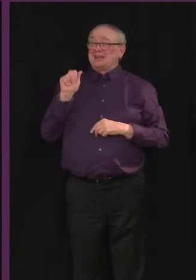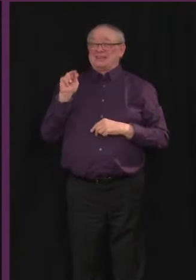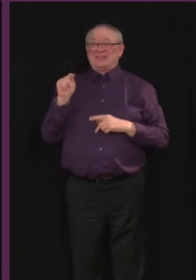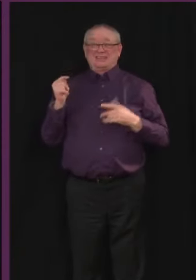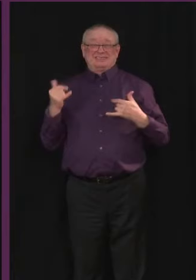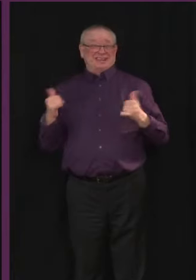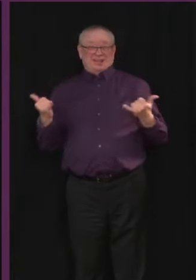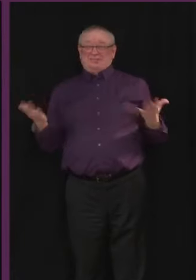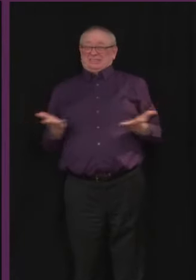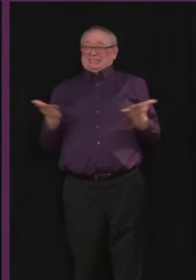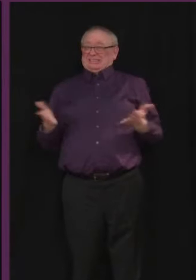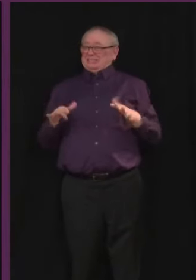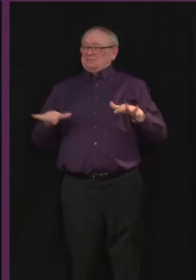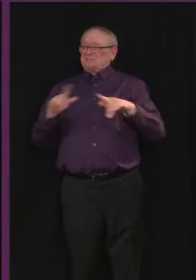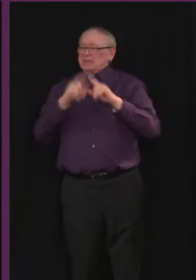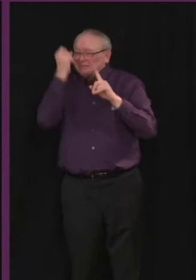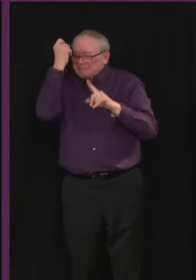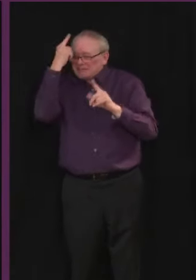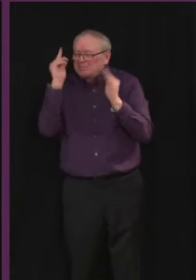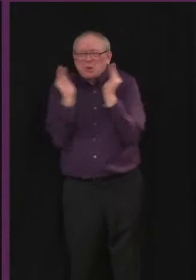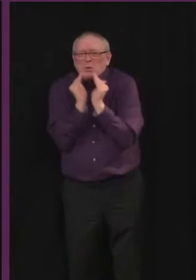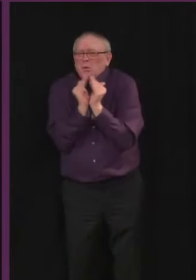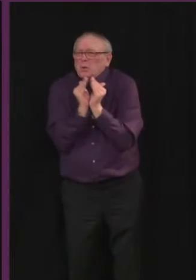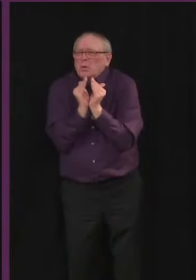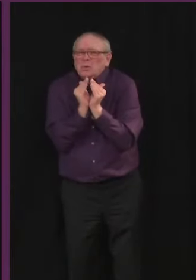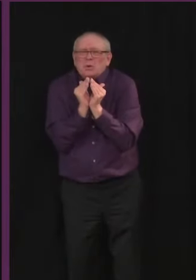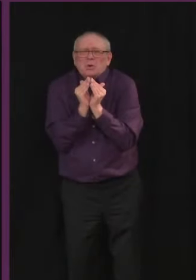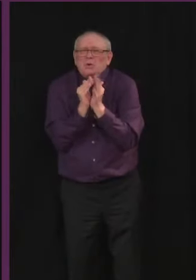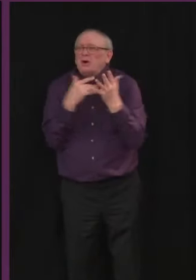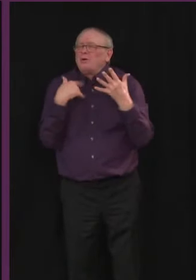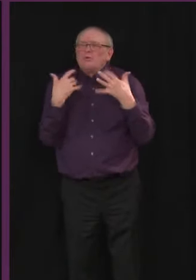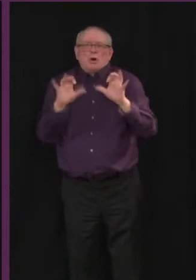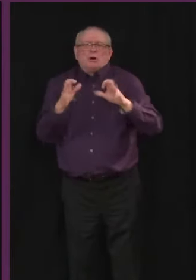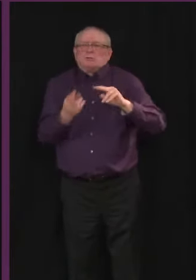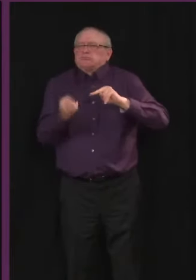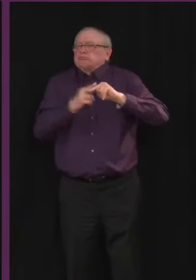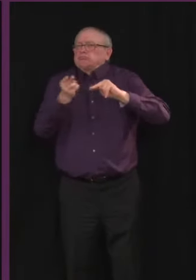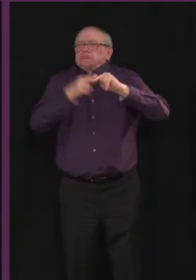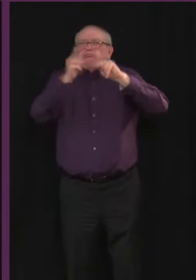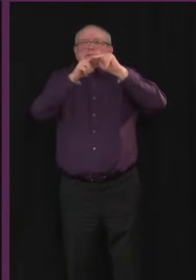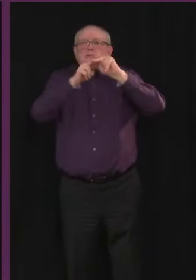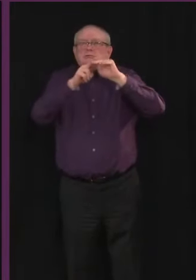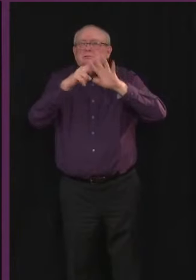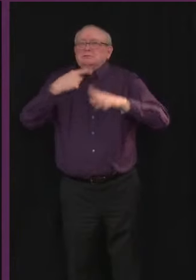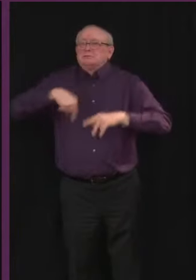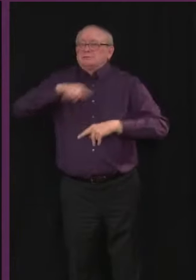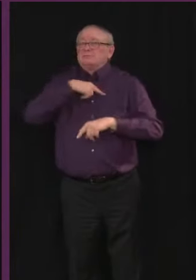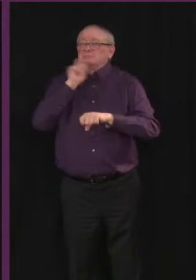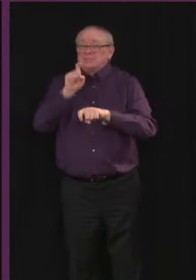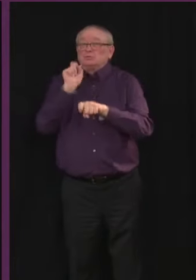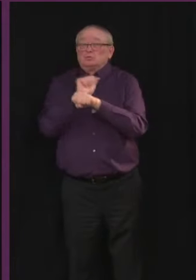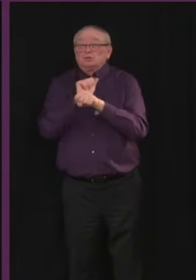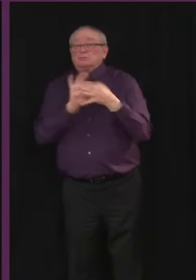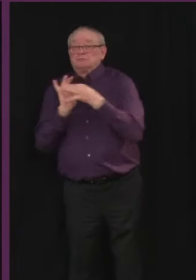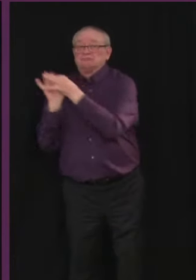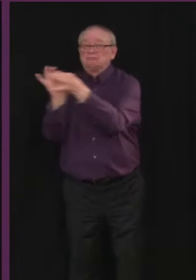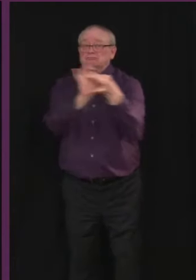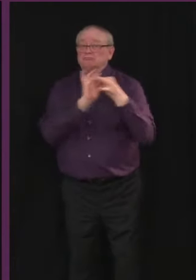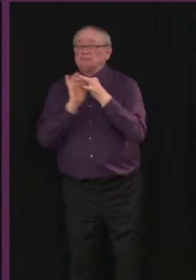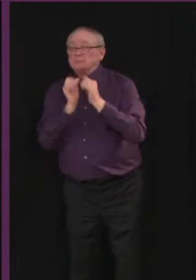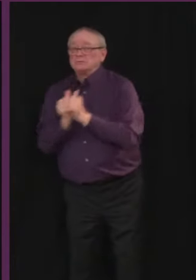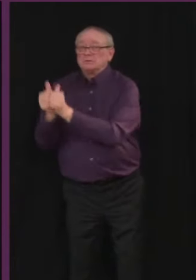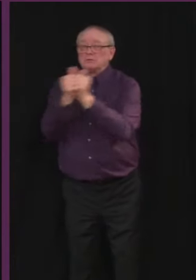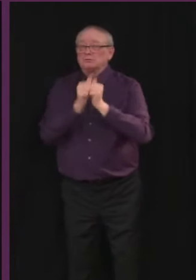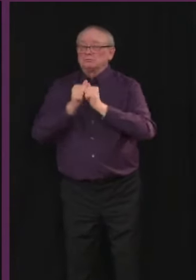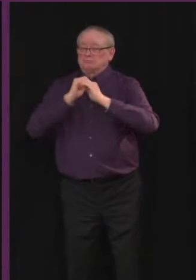work together to prevent it from becoming established at a higher level. Operator, can you put through the next caller, please?